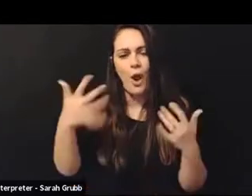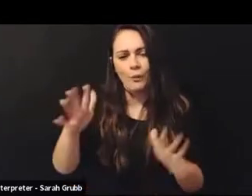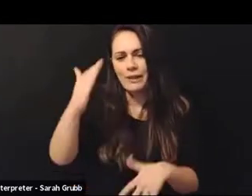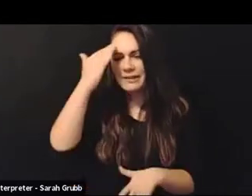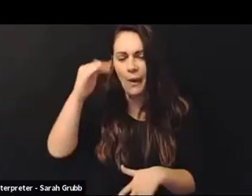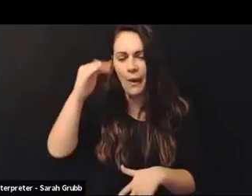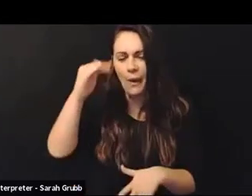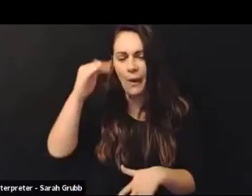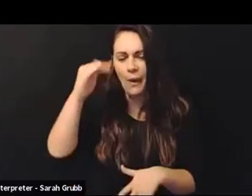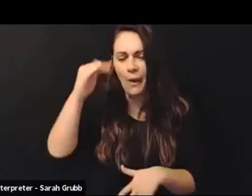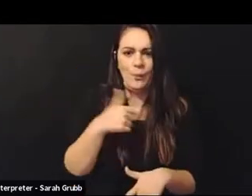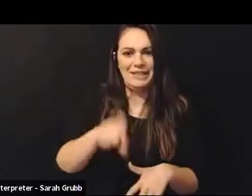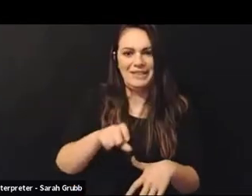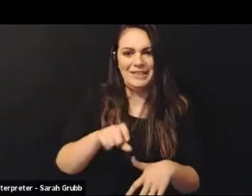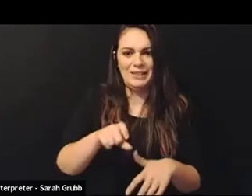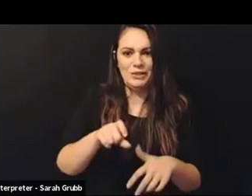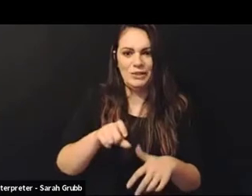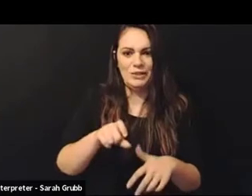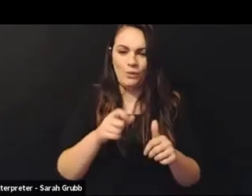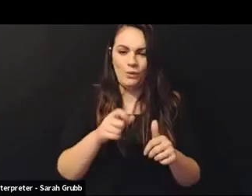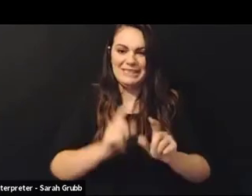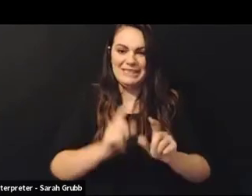think it's true for kids who